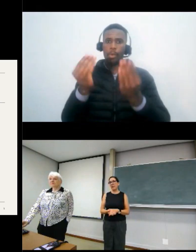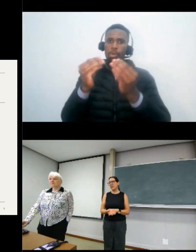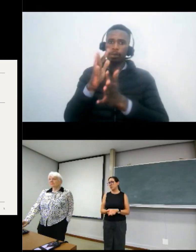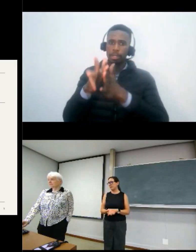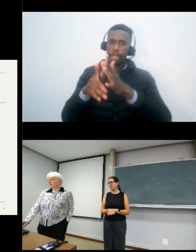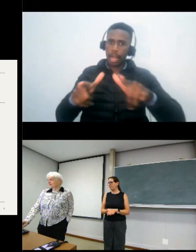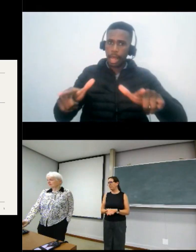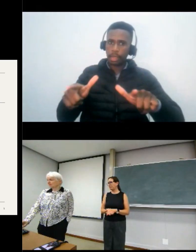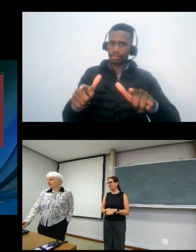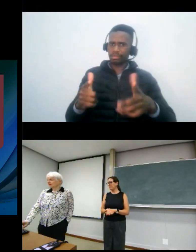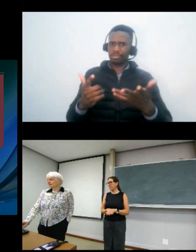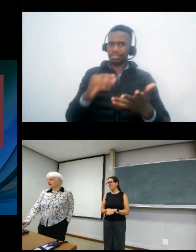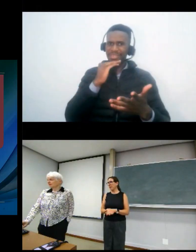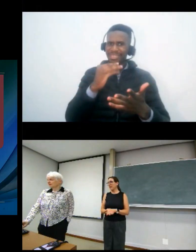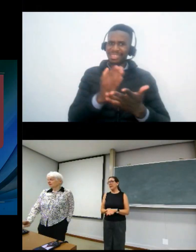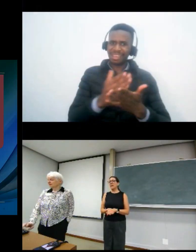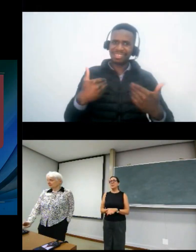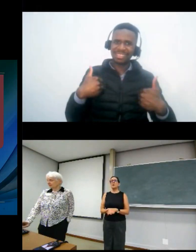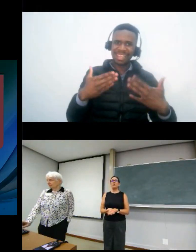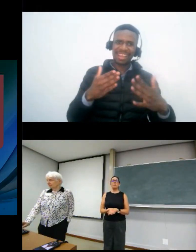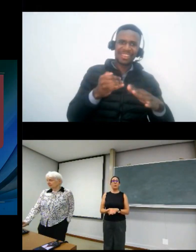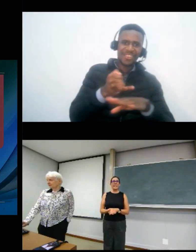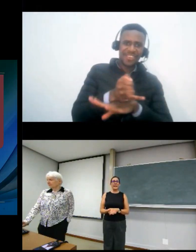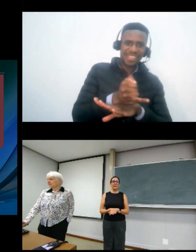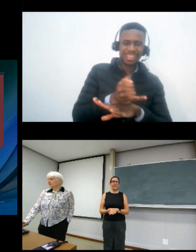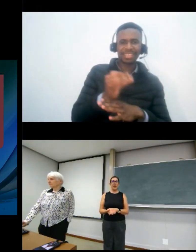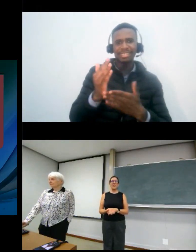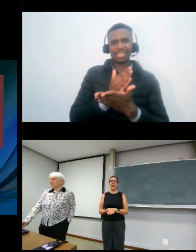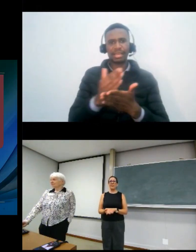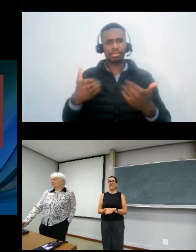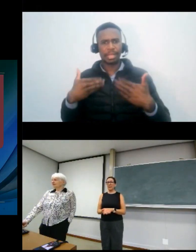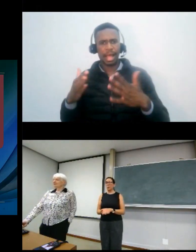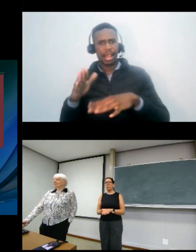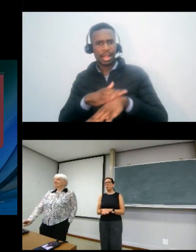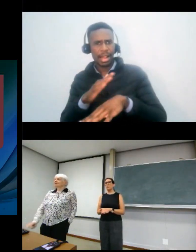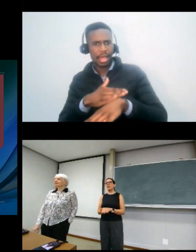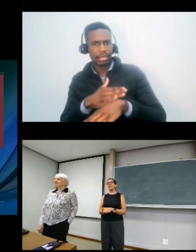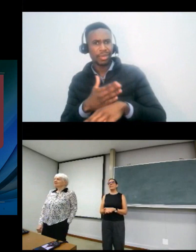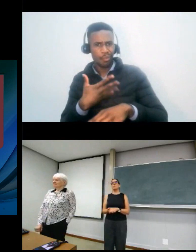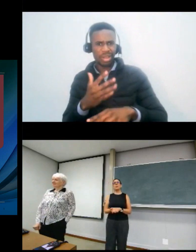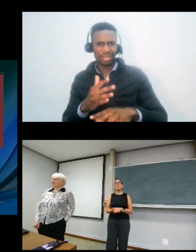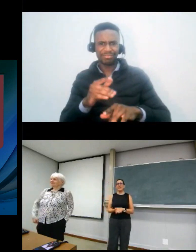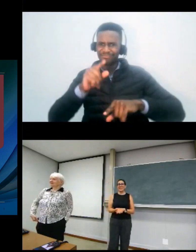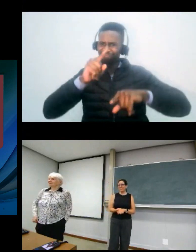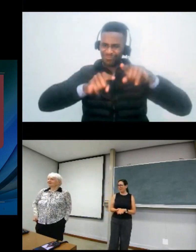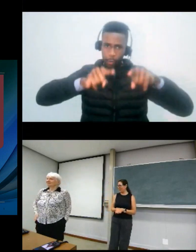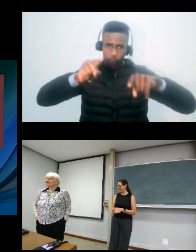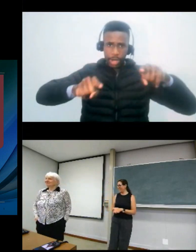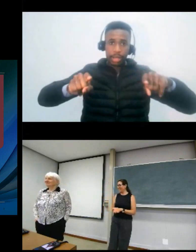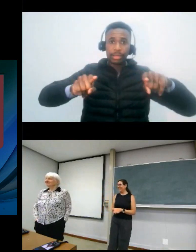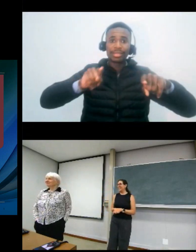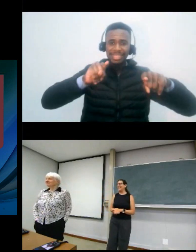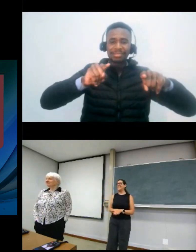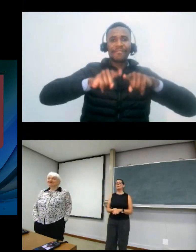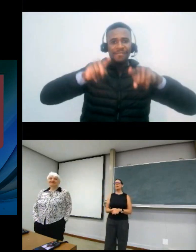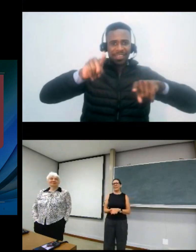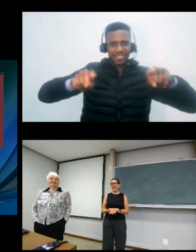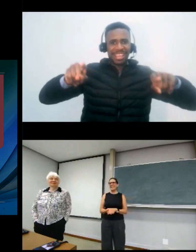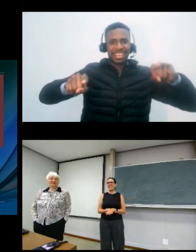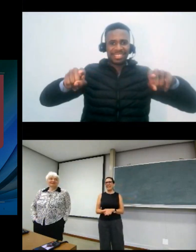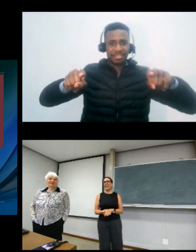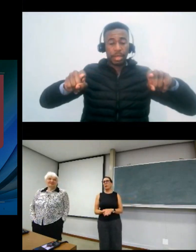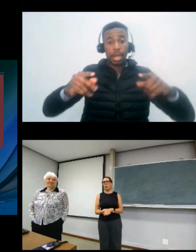in variation. So what we have done, or what we are in the process of doing,